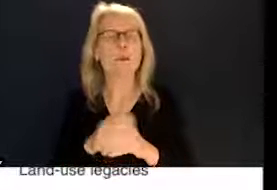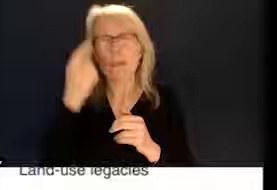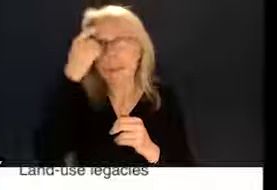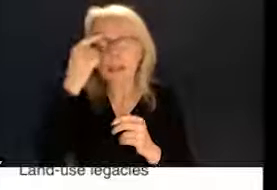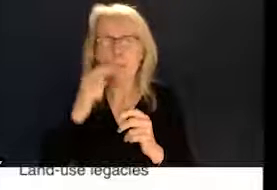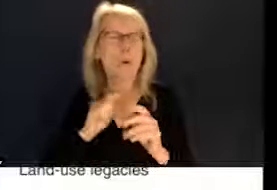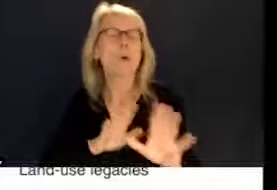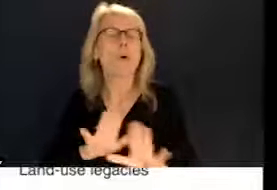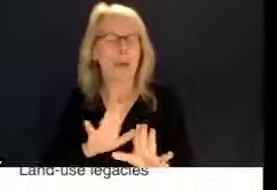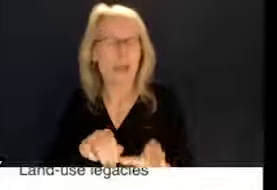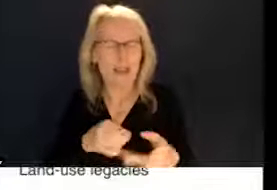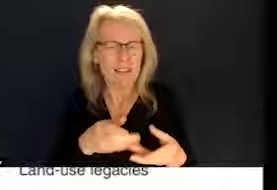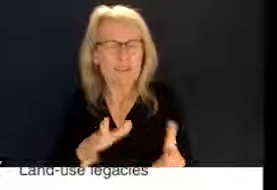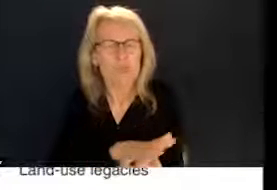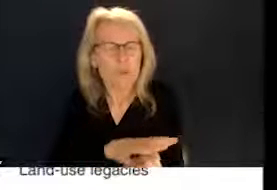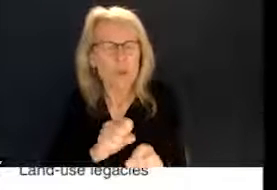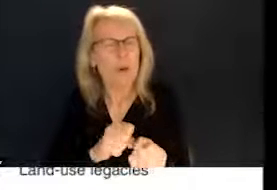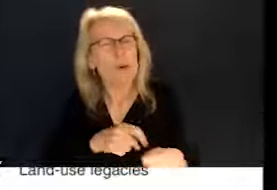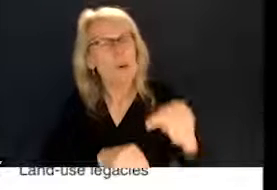trying to go back to something that once was.